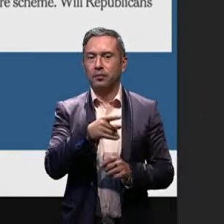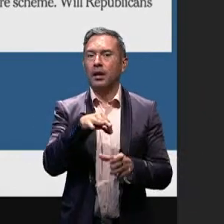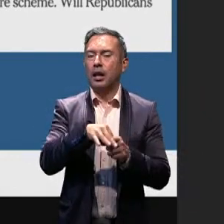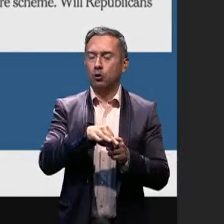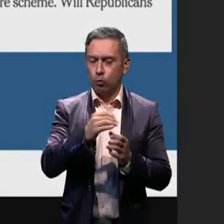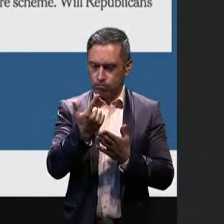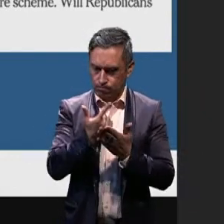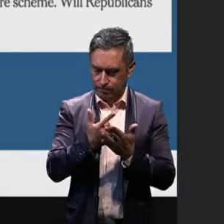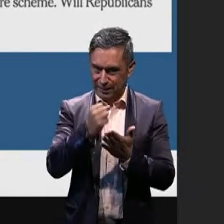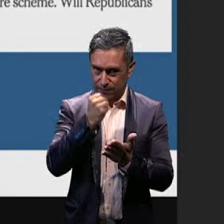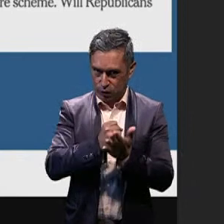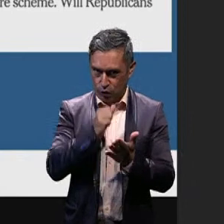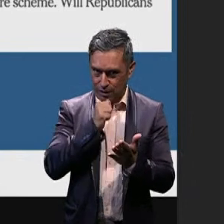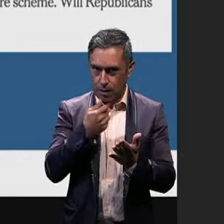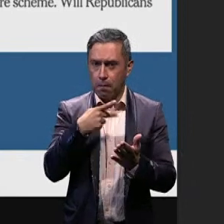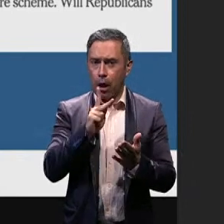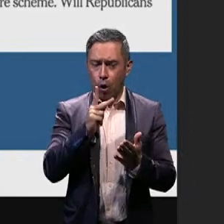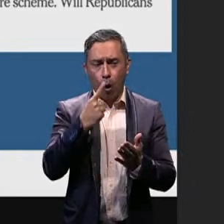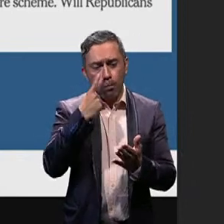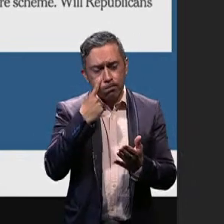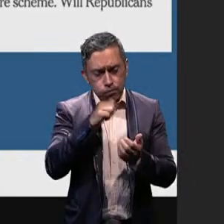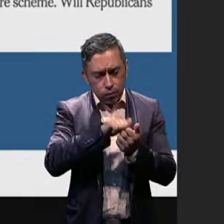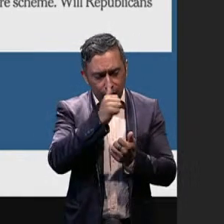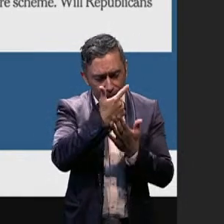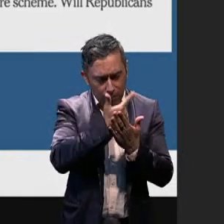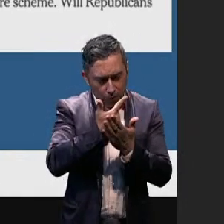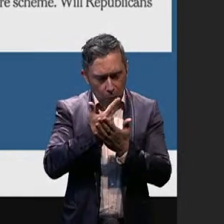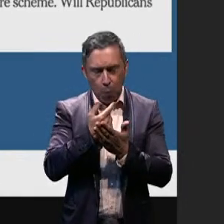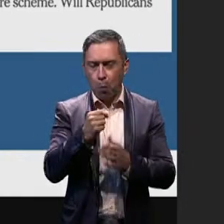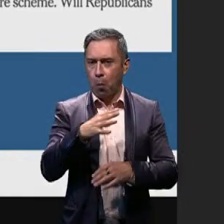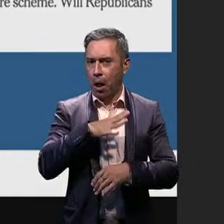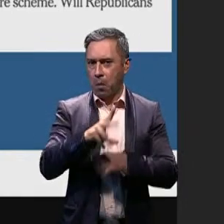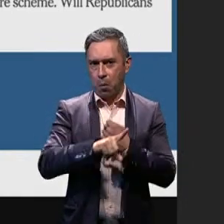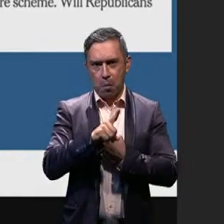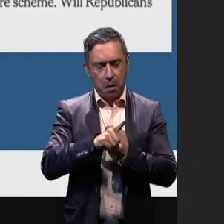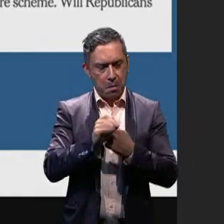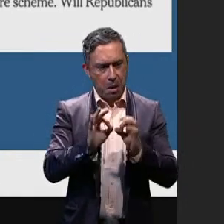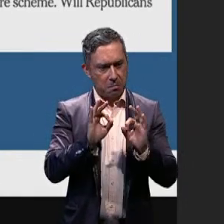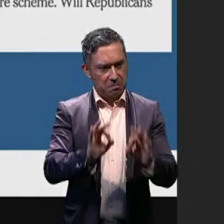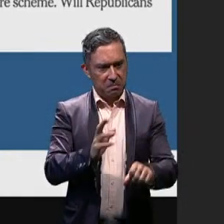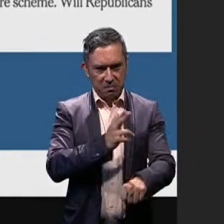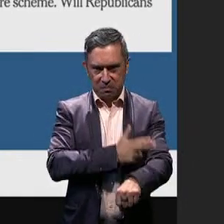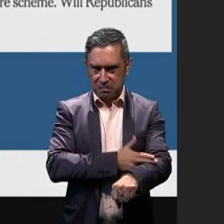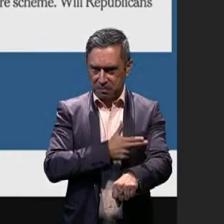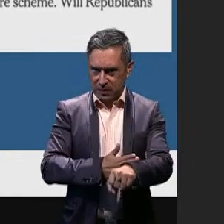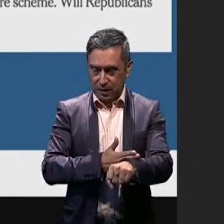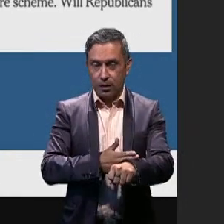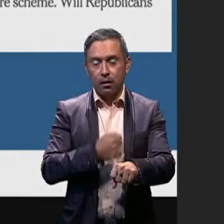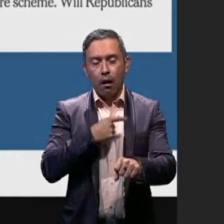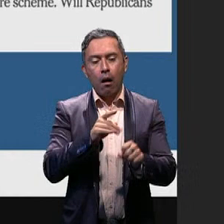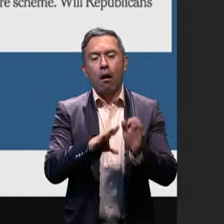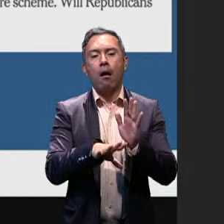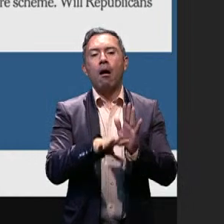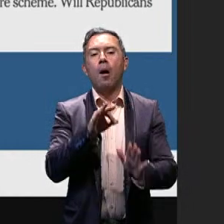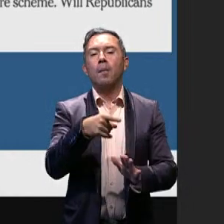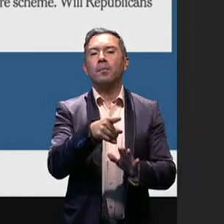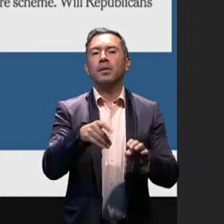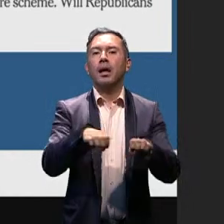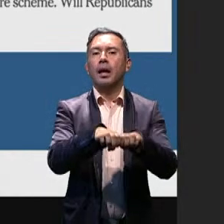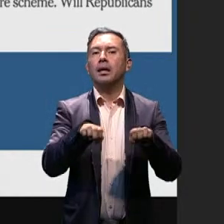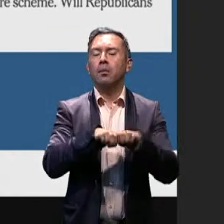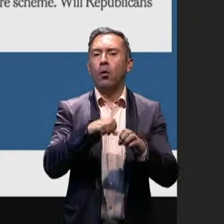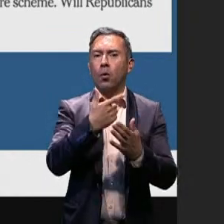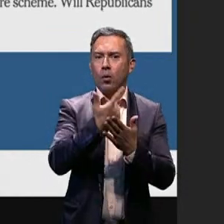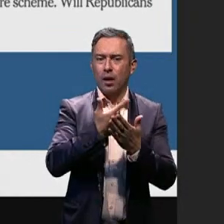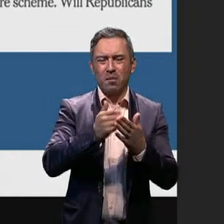problems. They found that all of the tabulation equipment worked perfectly, zero discrepancy, but